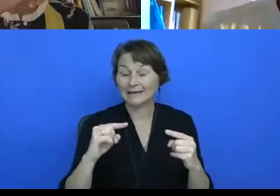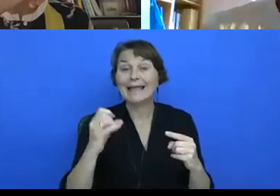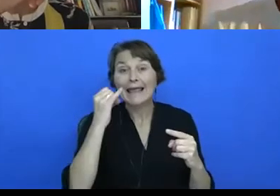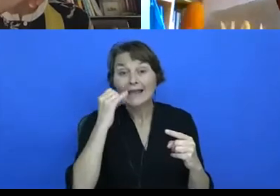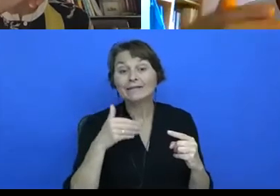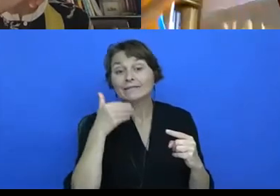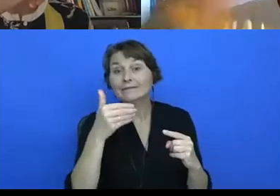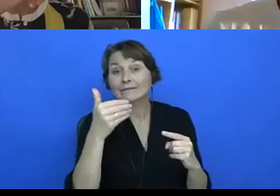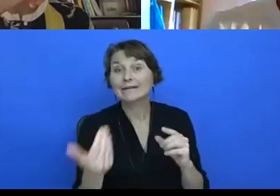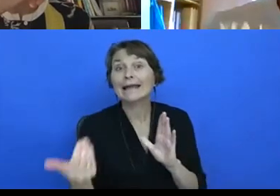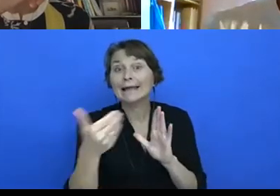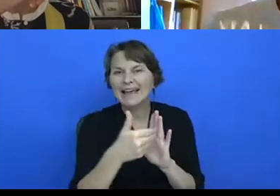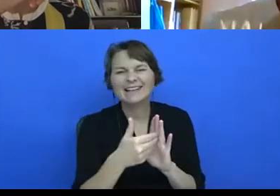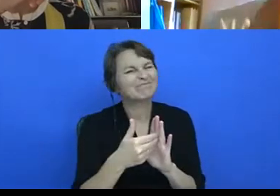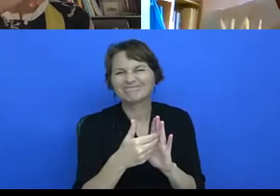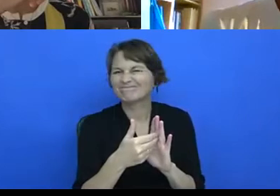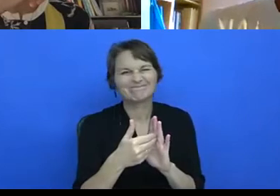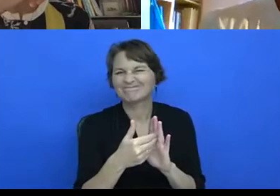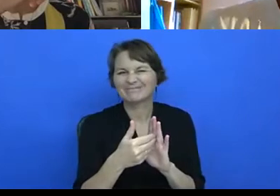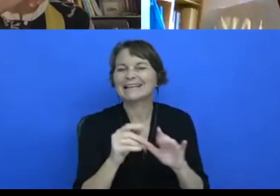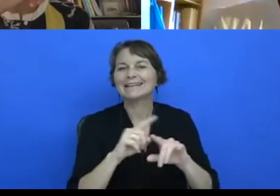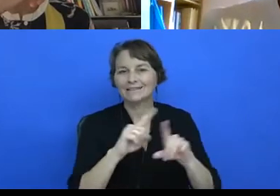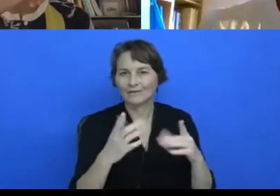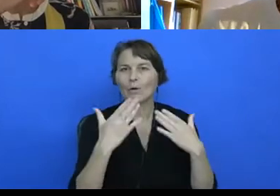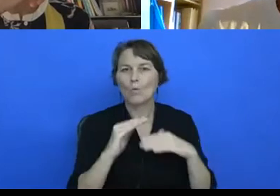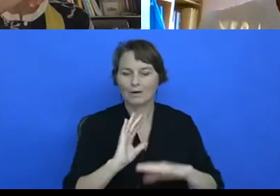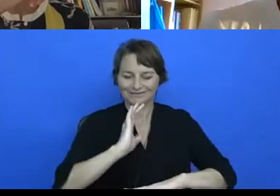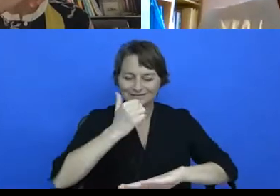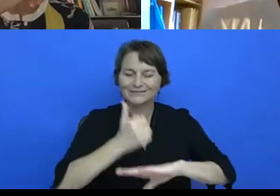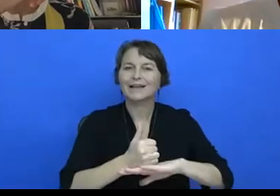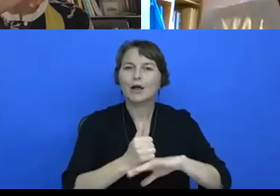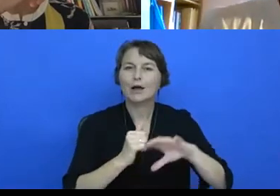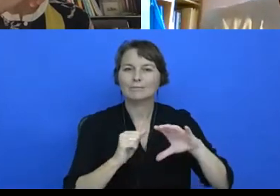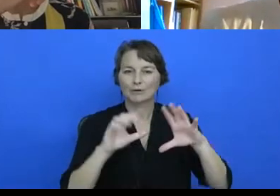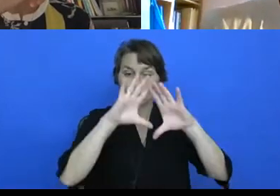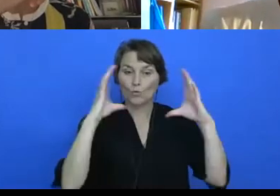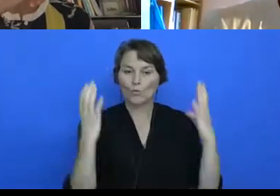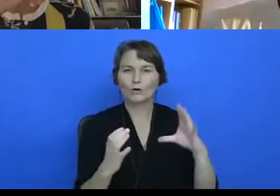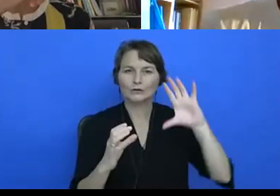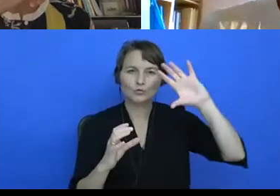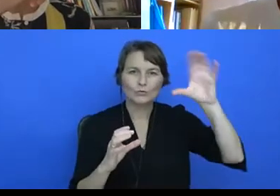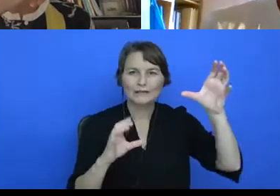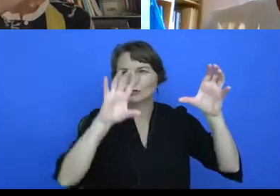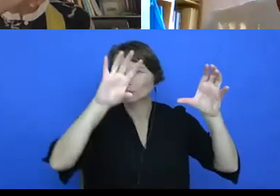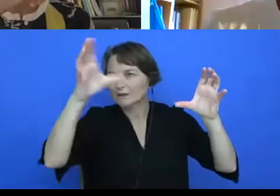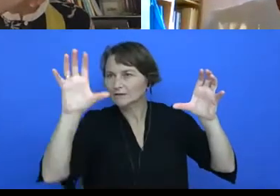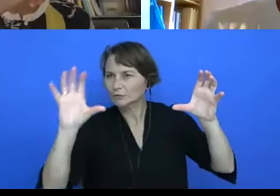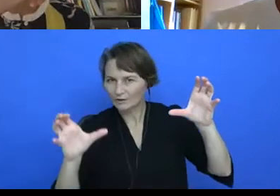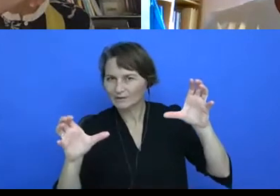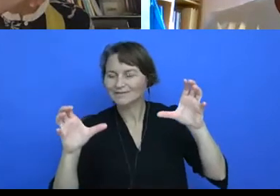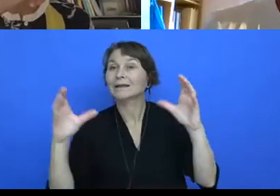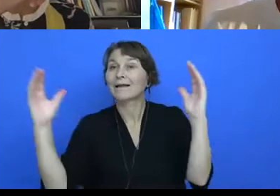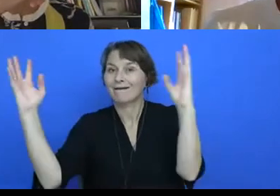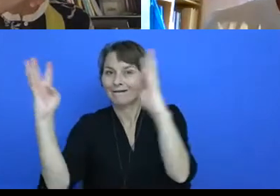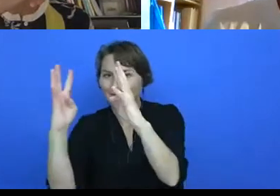like Bodo's just said. I mean, obviously we didn't have any software to do this, just so that, you know, just make it easier for,